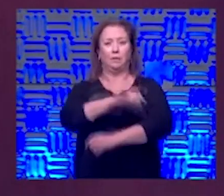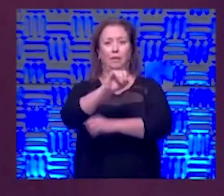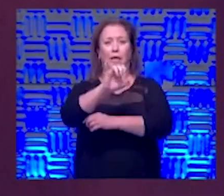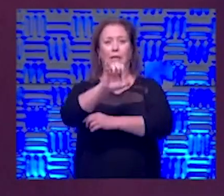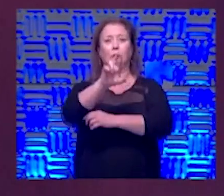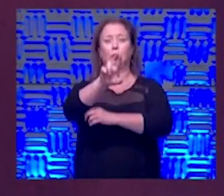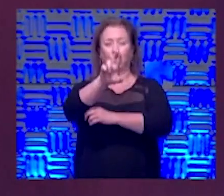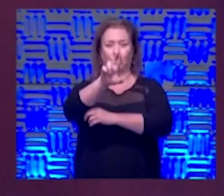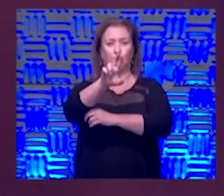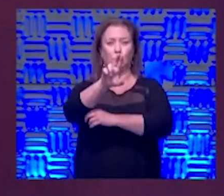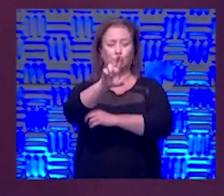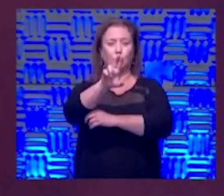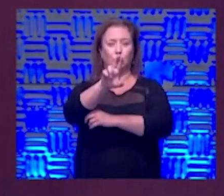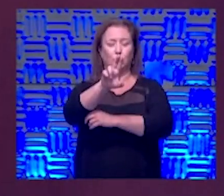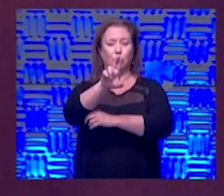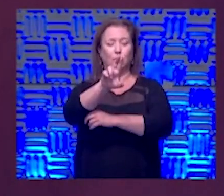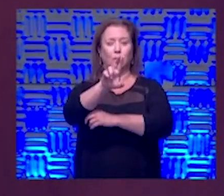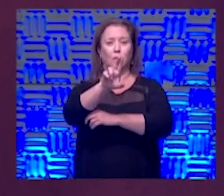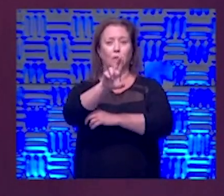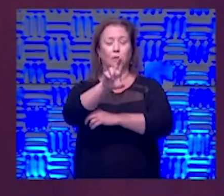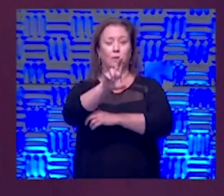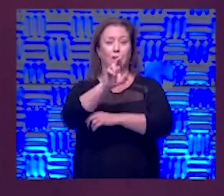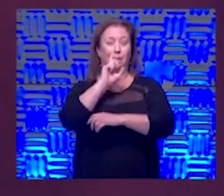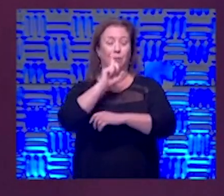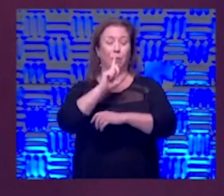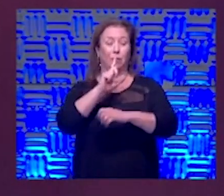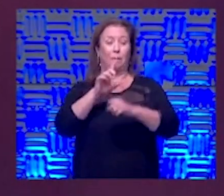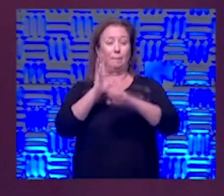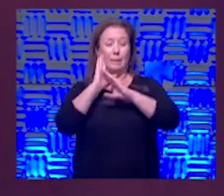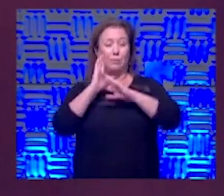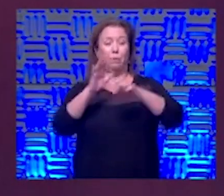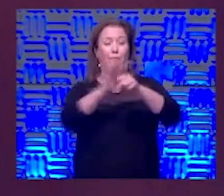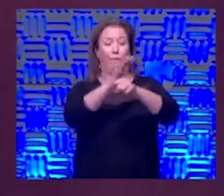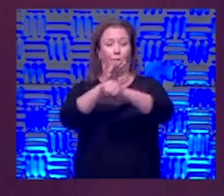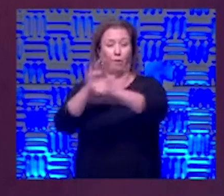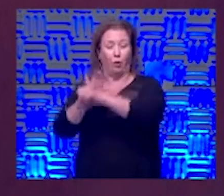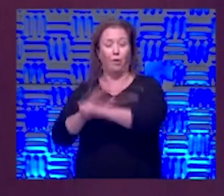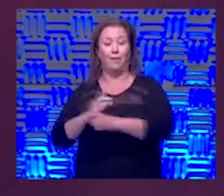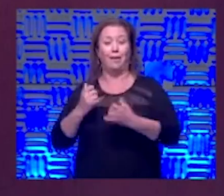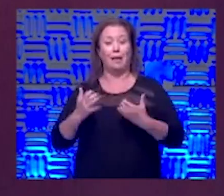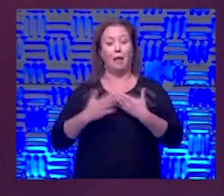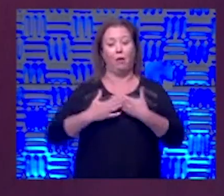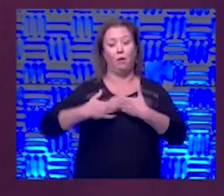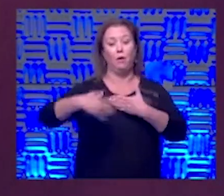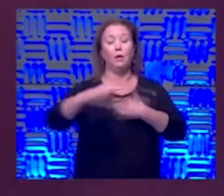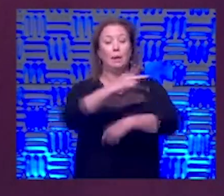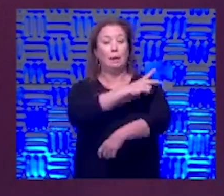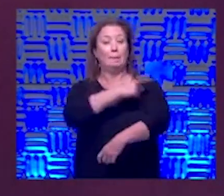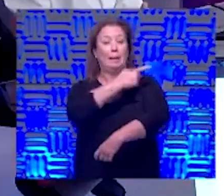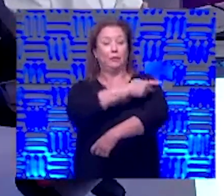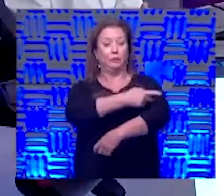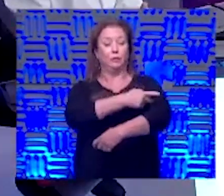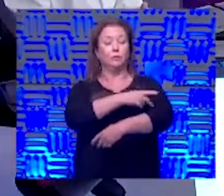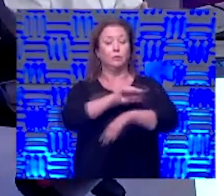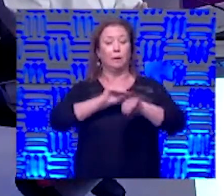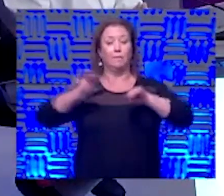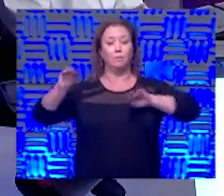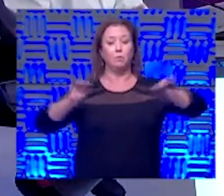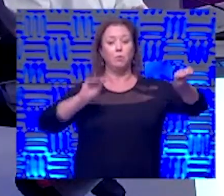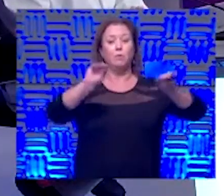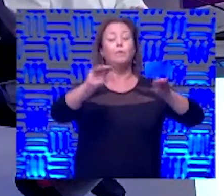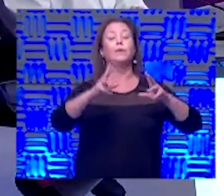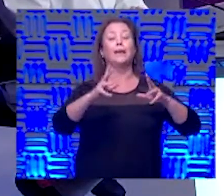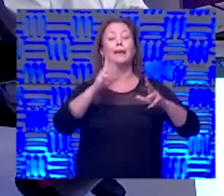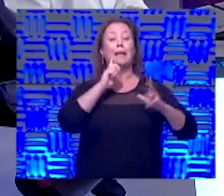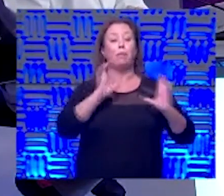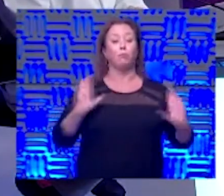used to be filled with those patients. And now moving patients around so they're cohorted in one area in the